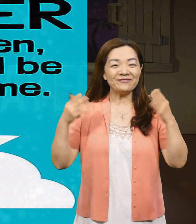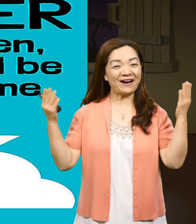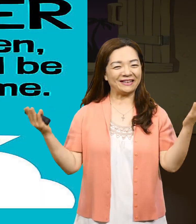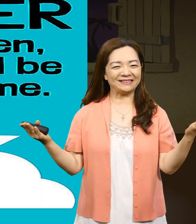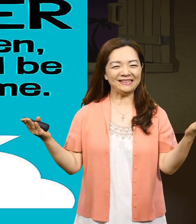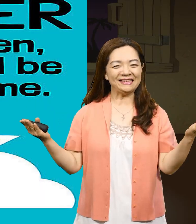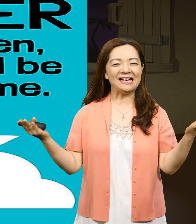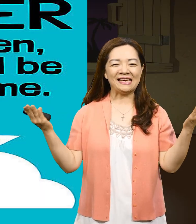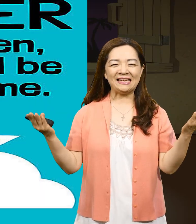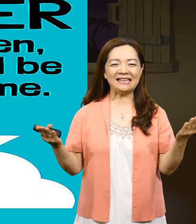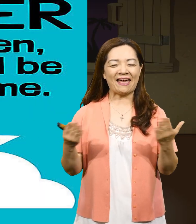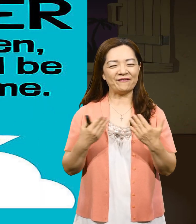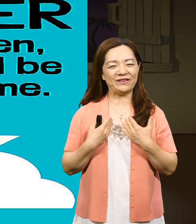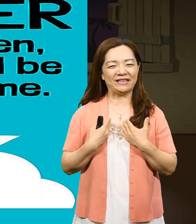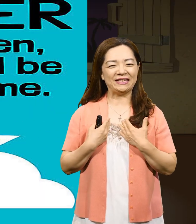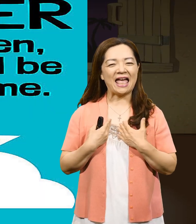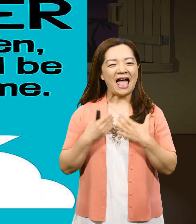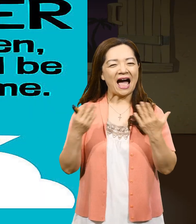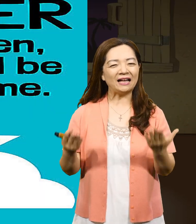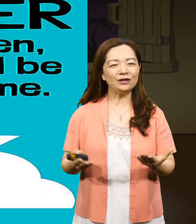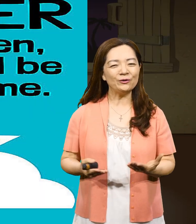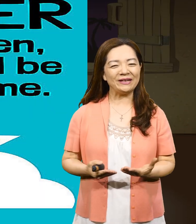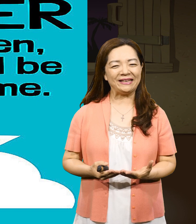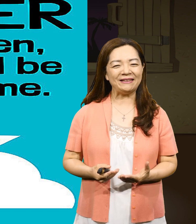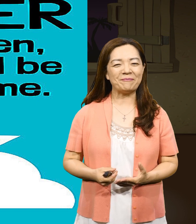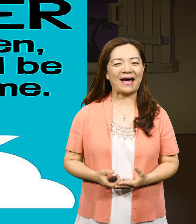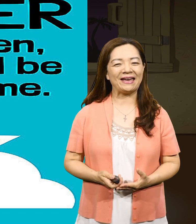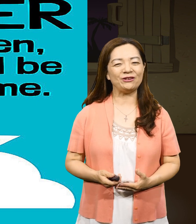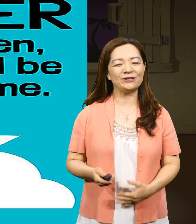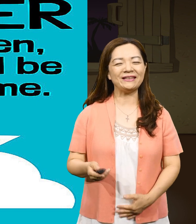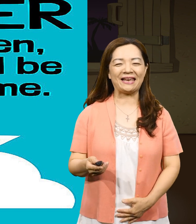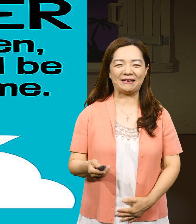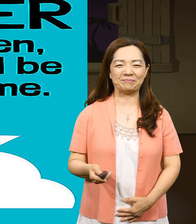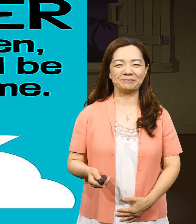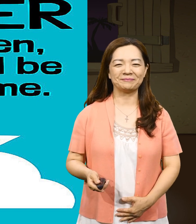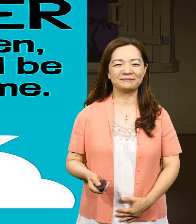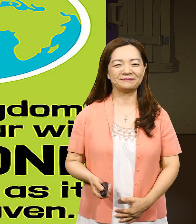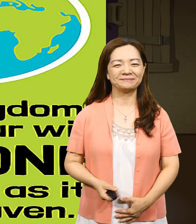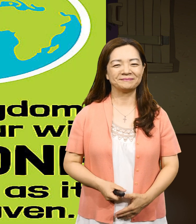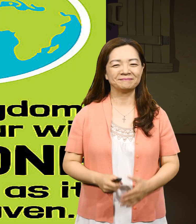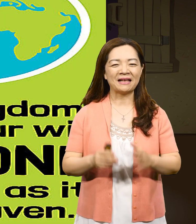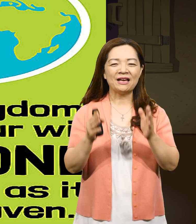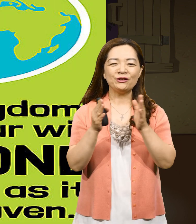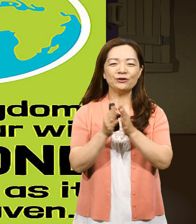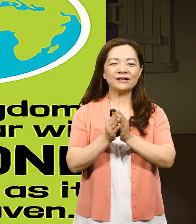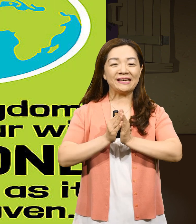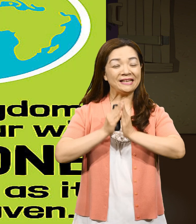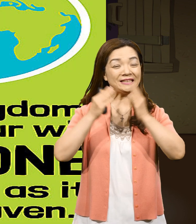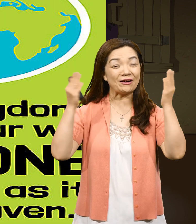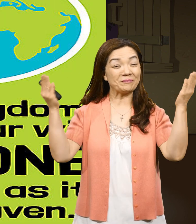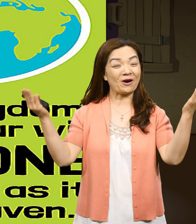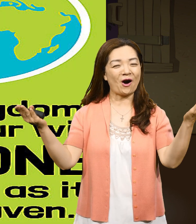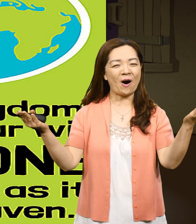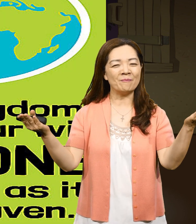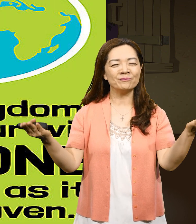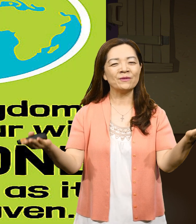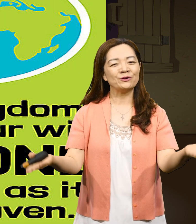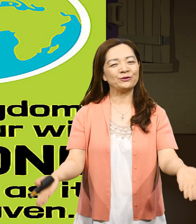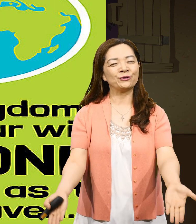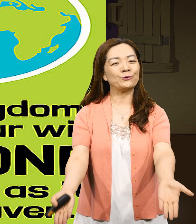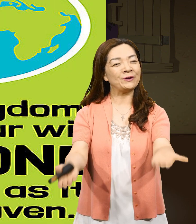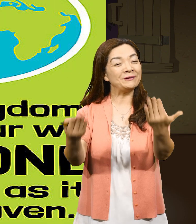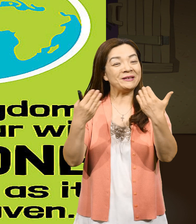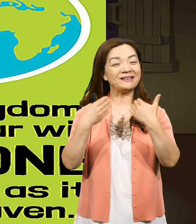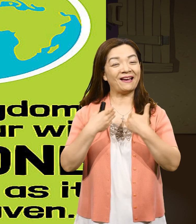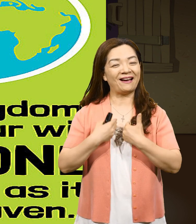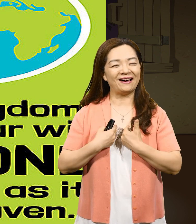Our Father in heaven, hallowed by your name. Your kingdom come,